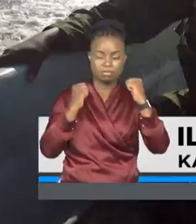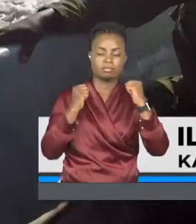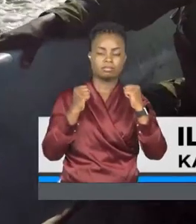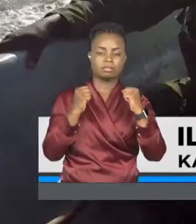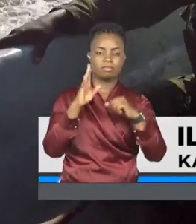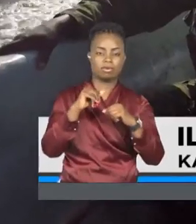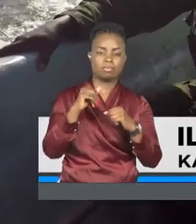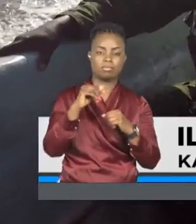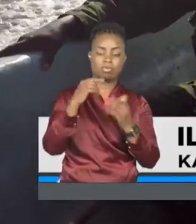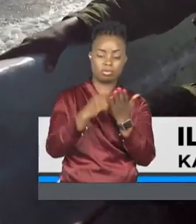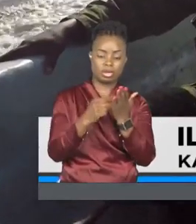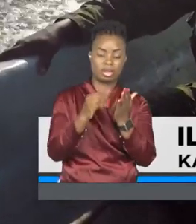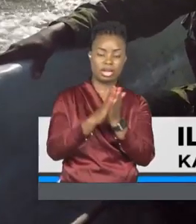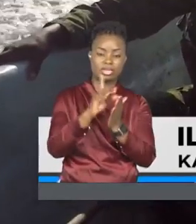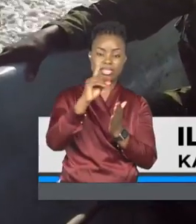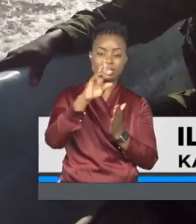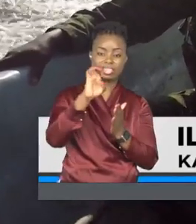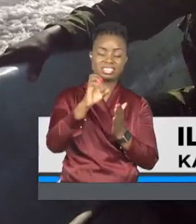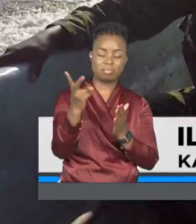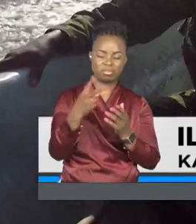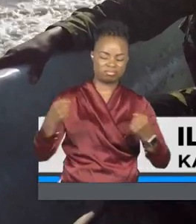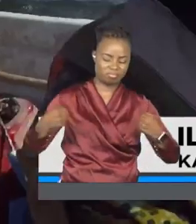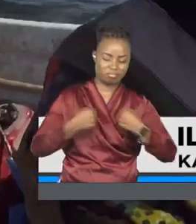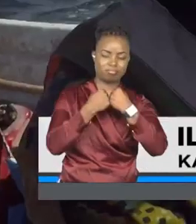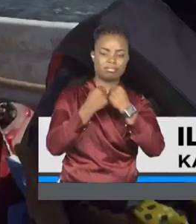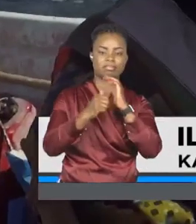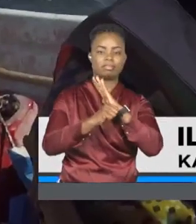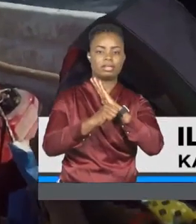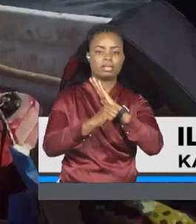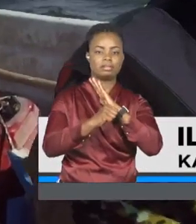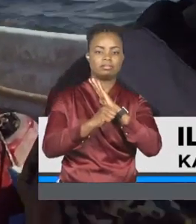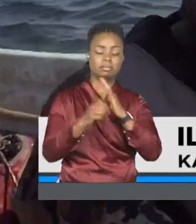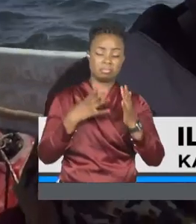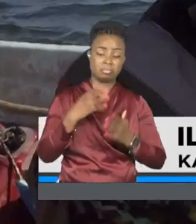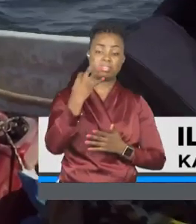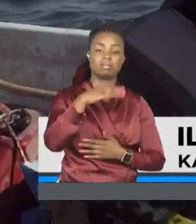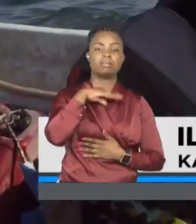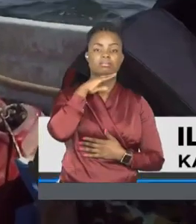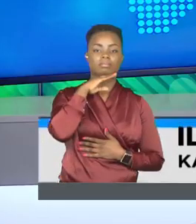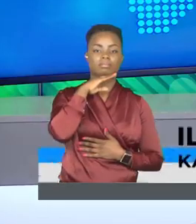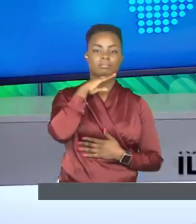DRC clashed on Lake Edward, leaving 2 Ugandan soldiers and 3 civilians dead.